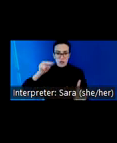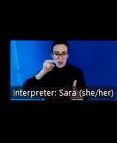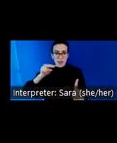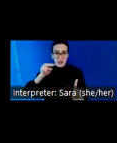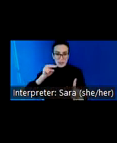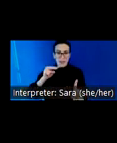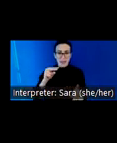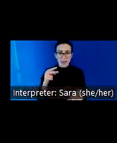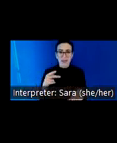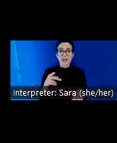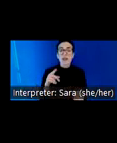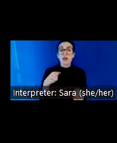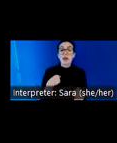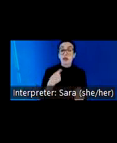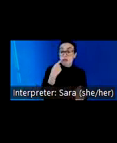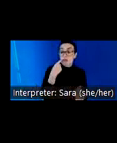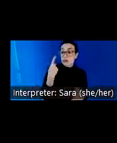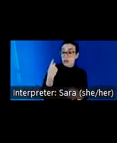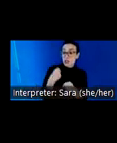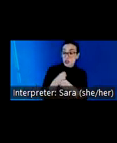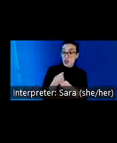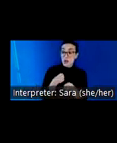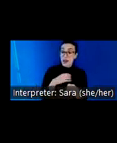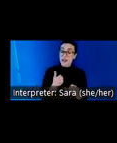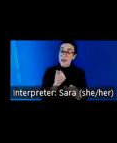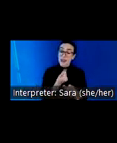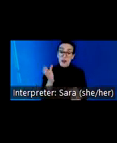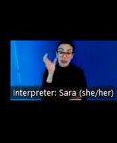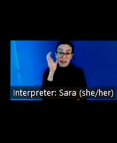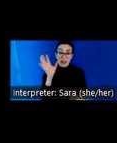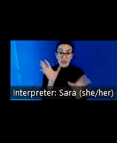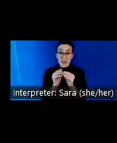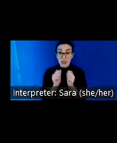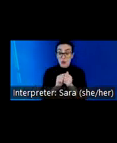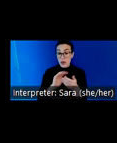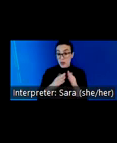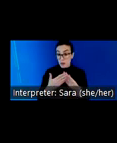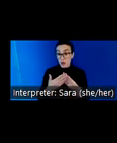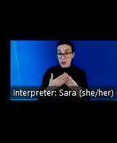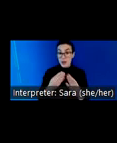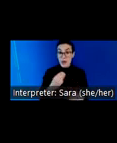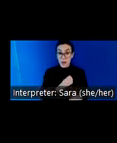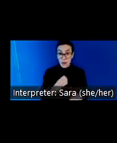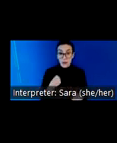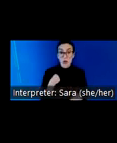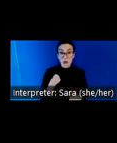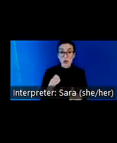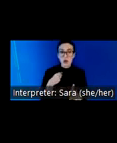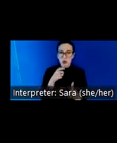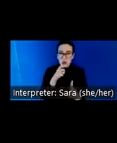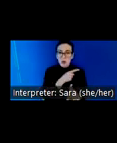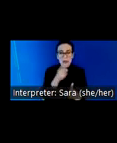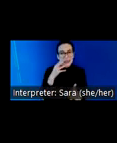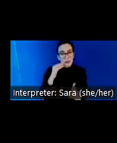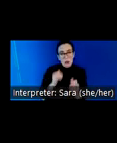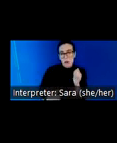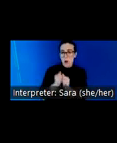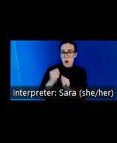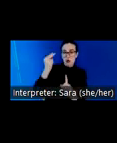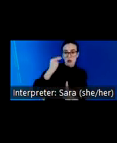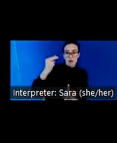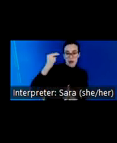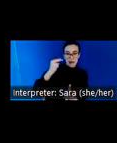with community members directly impacted by police surveillance. The message of this campaign is a simple